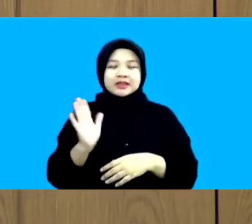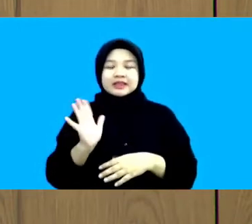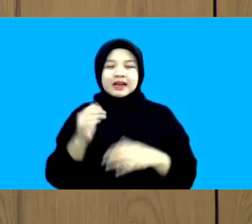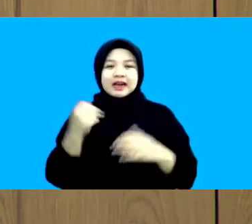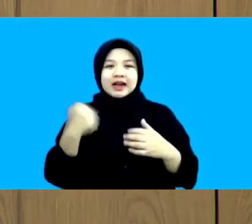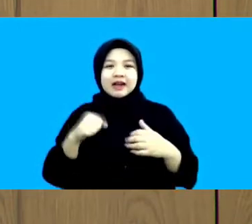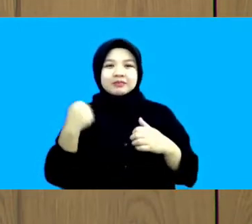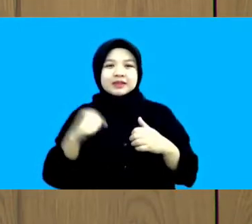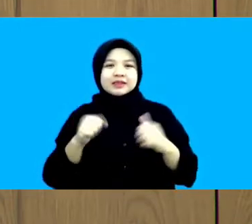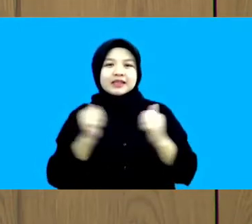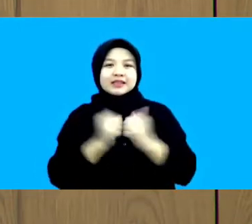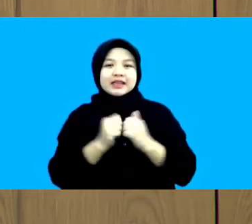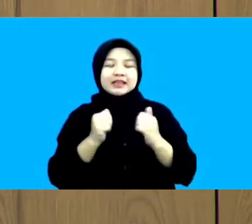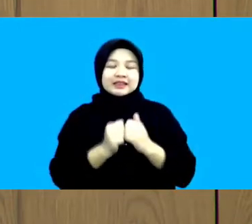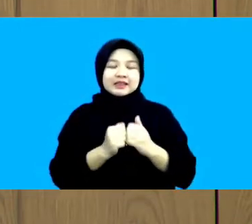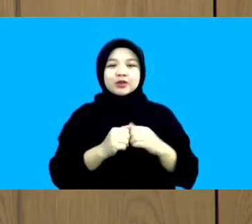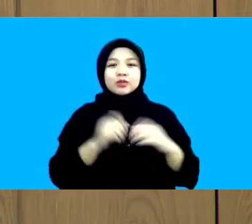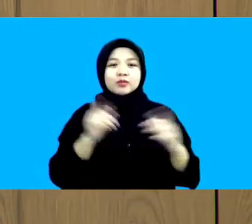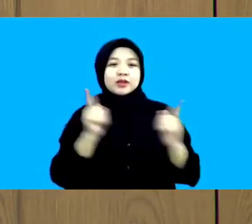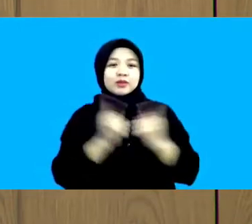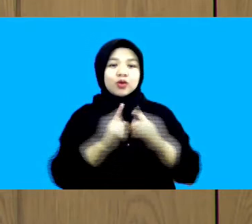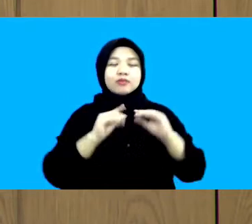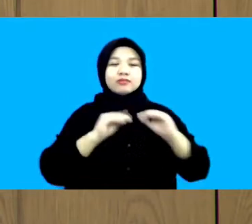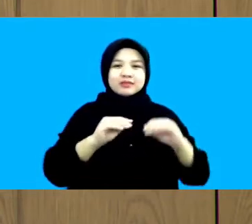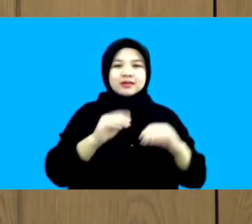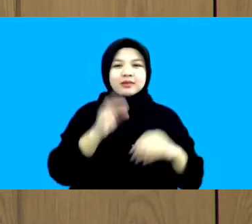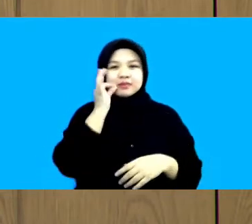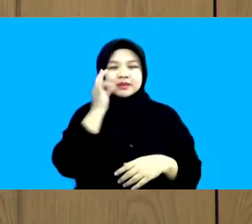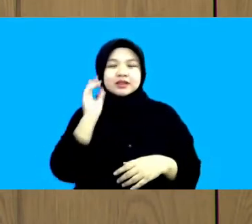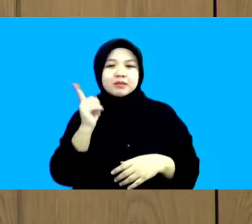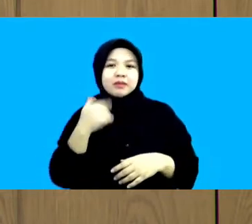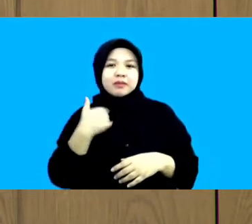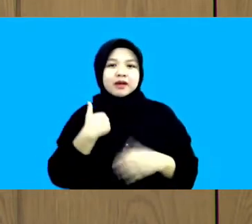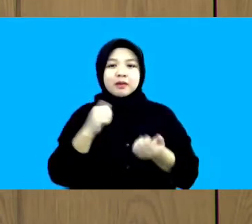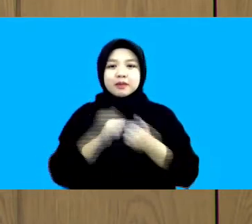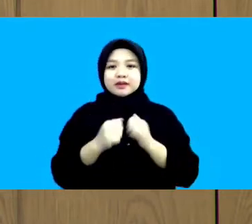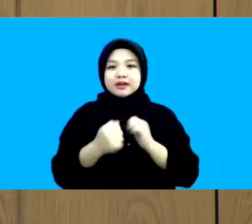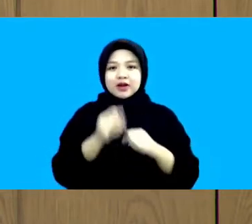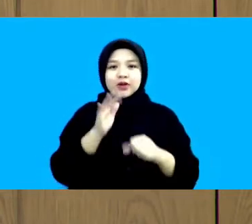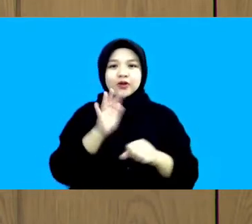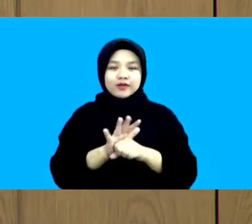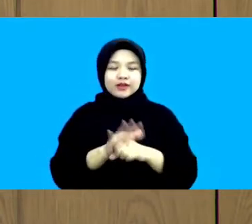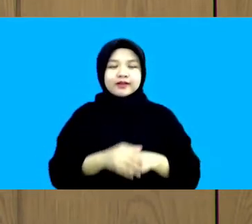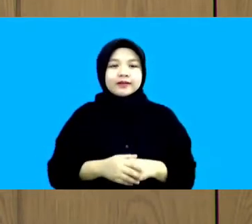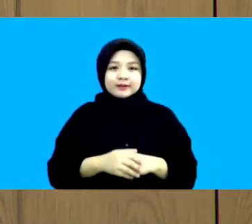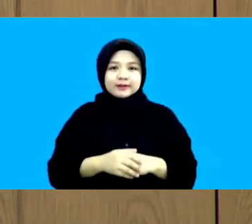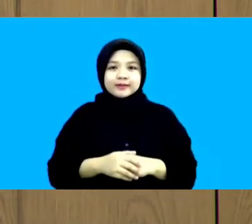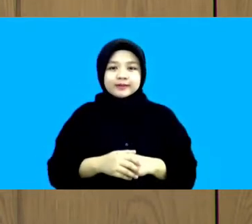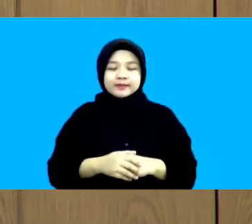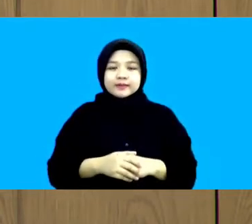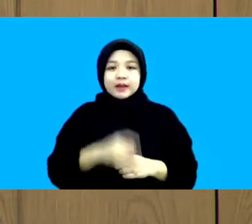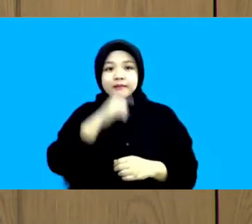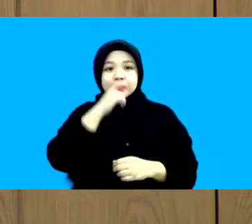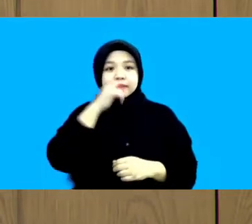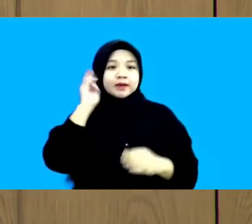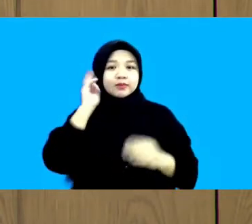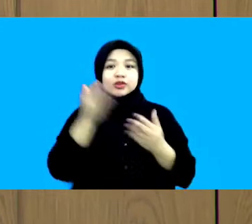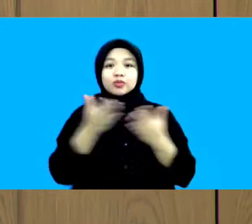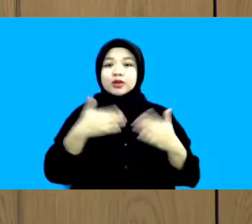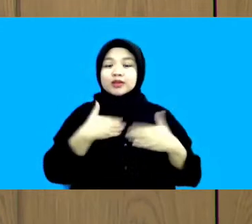so sorry, because we're dealing with COVID, by the way. So, ladies and gentlemen, again, so happy to be